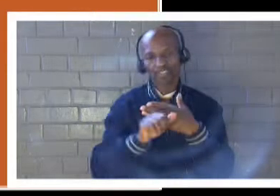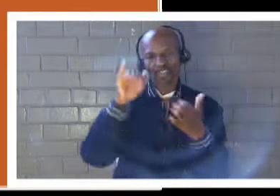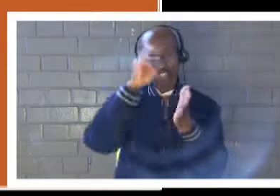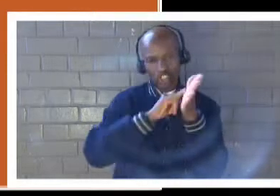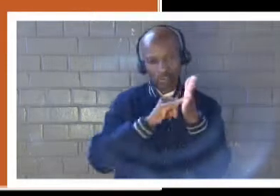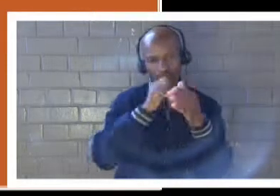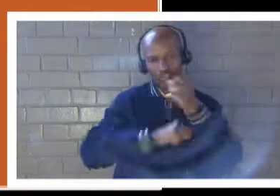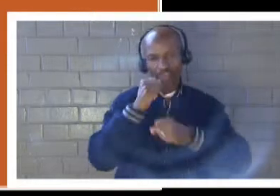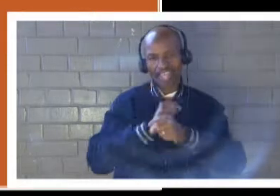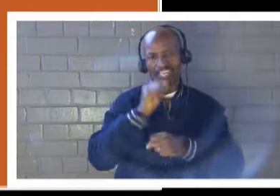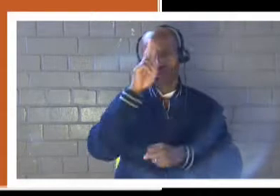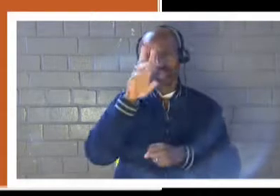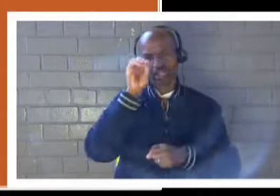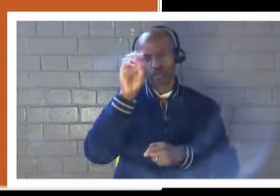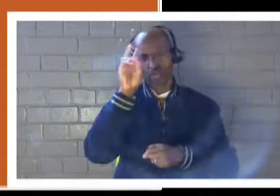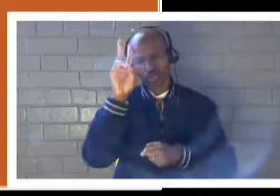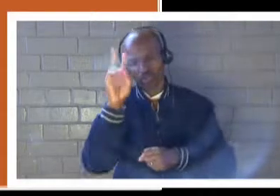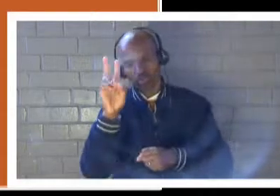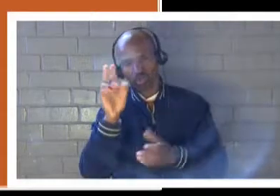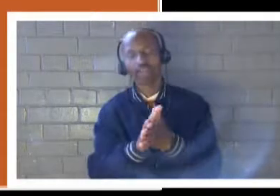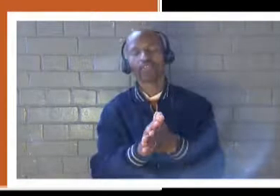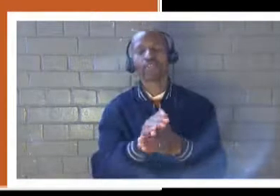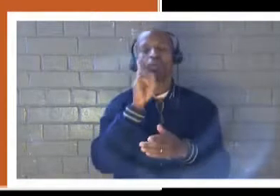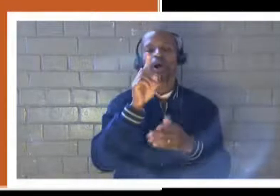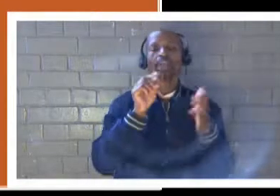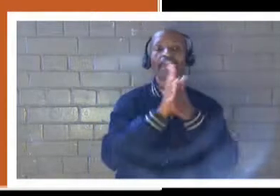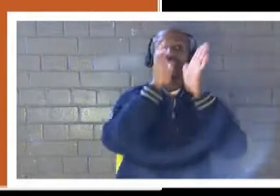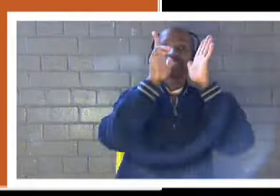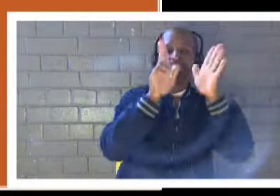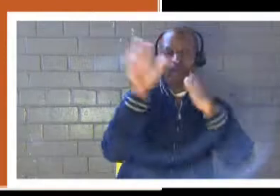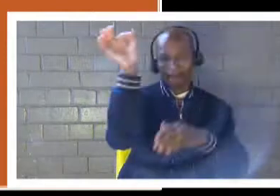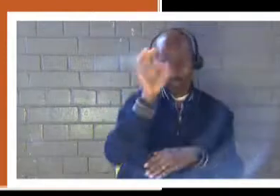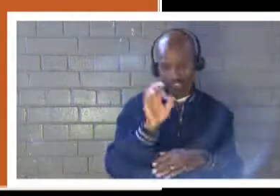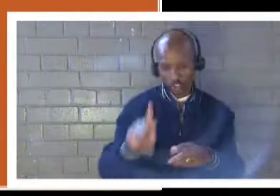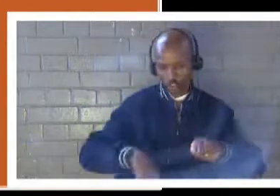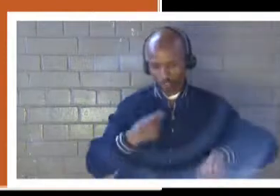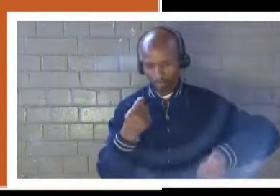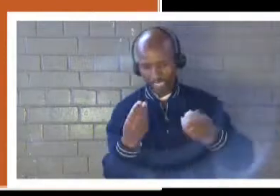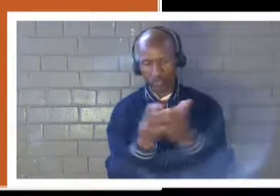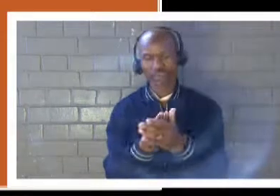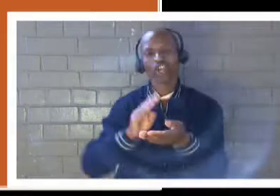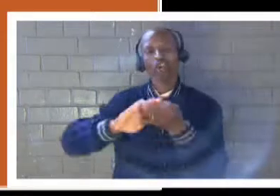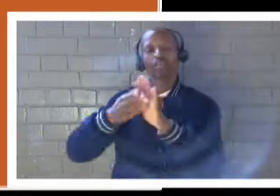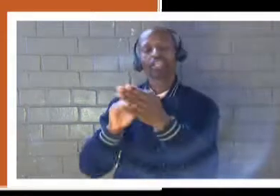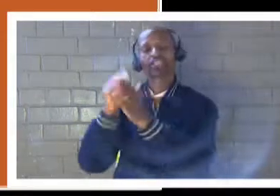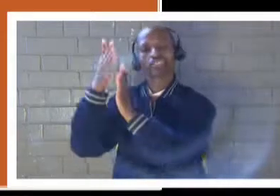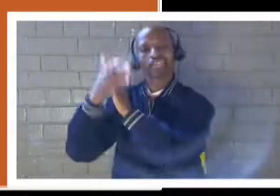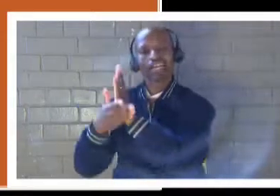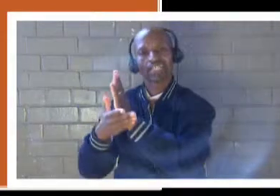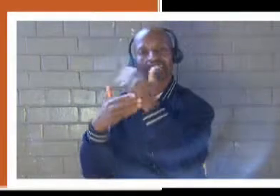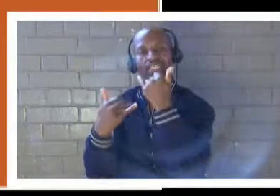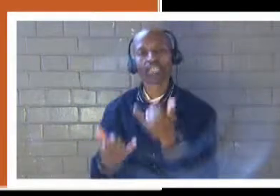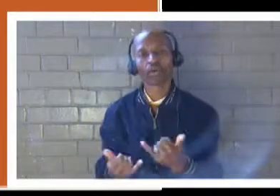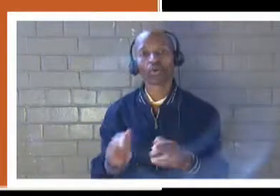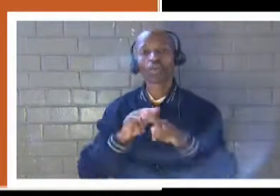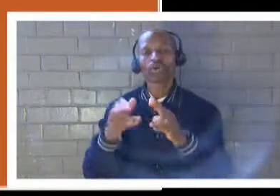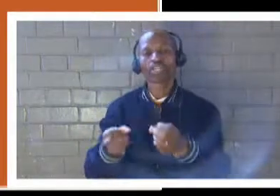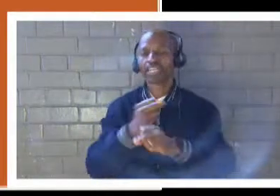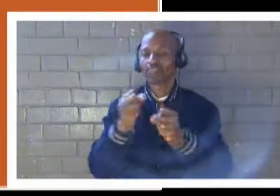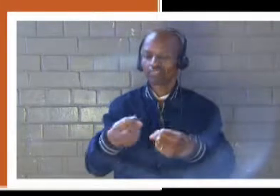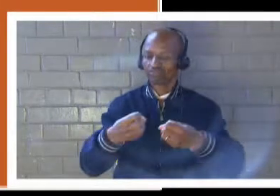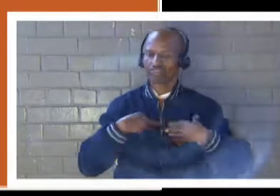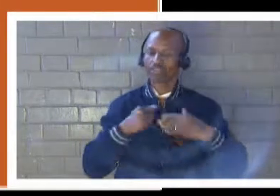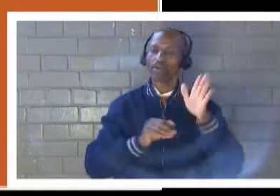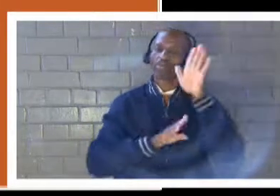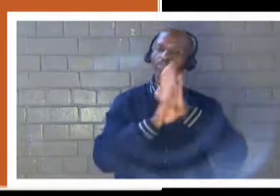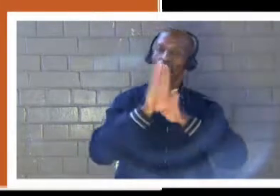their expenditure was already at 118% spent by the time the committee had visited. They had also not received an